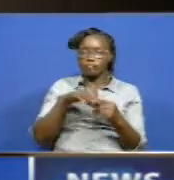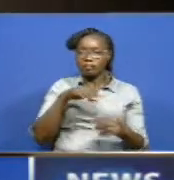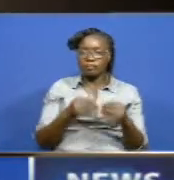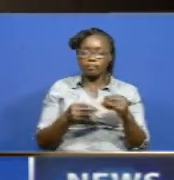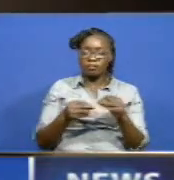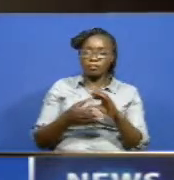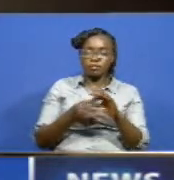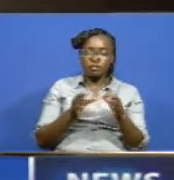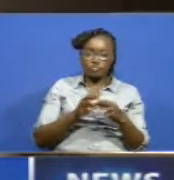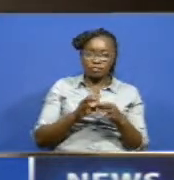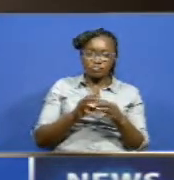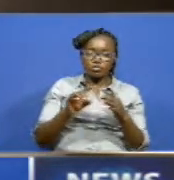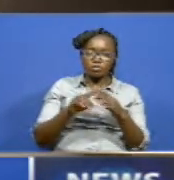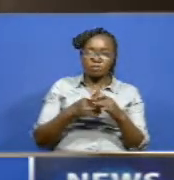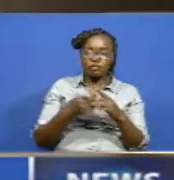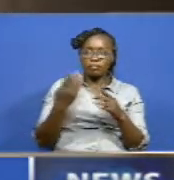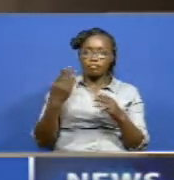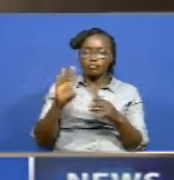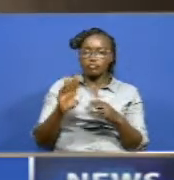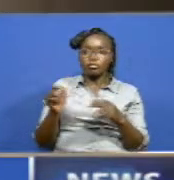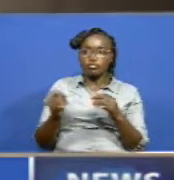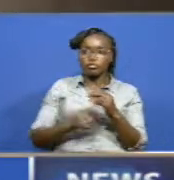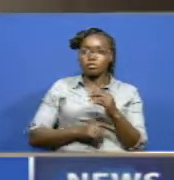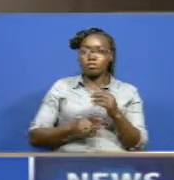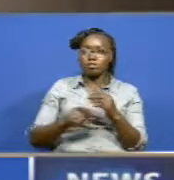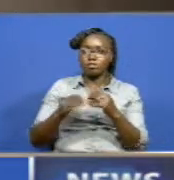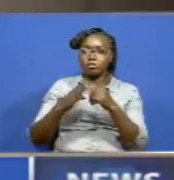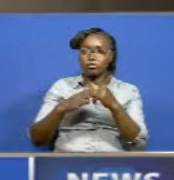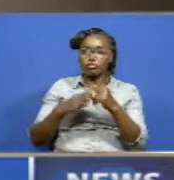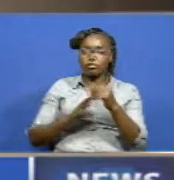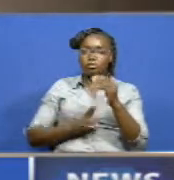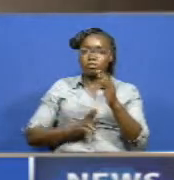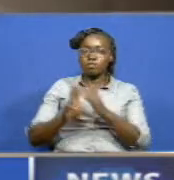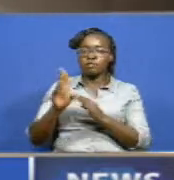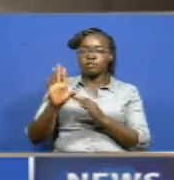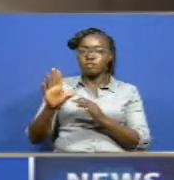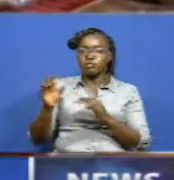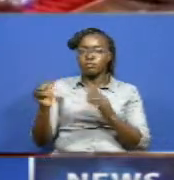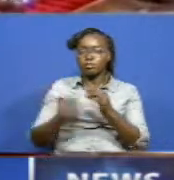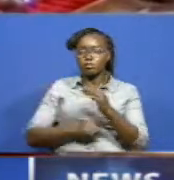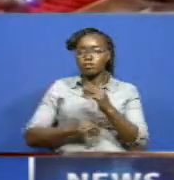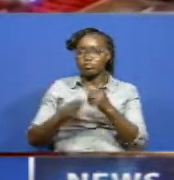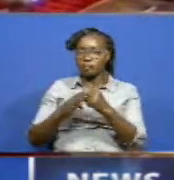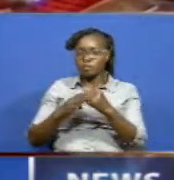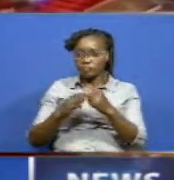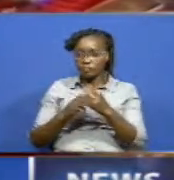Games beginning on the 24th of August to 5th September in Japan.